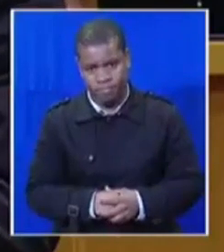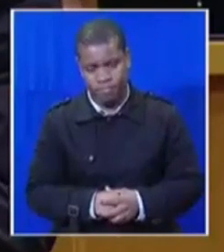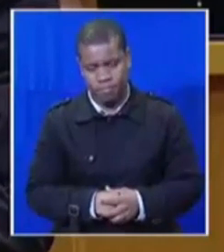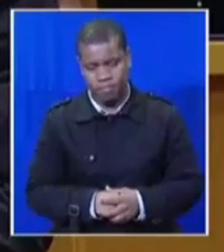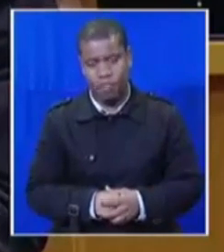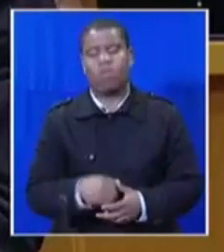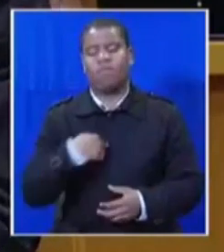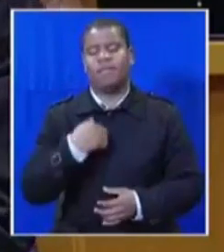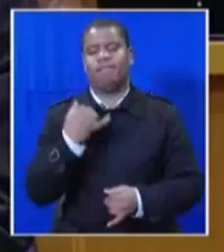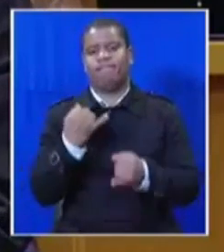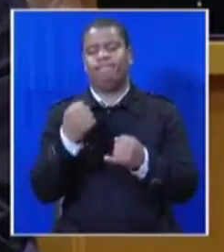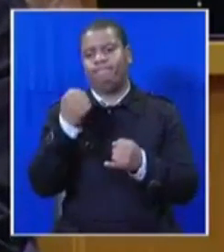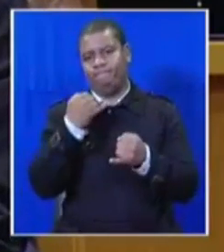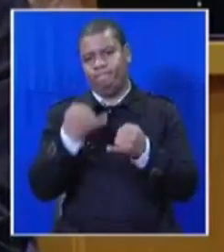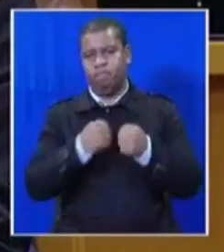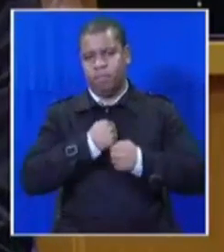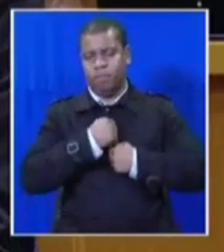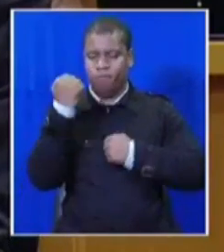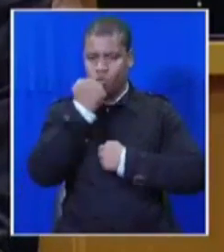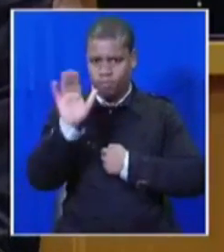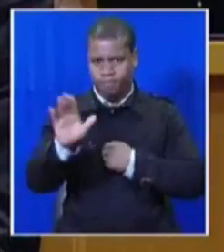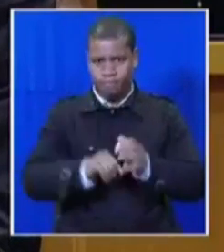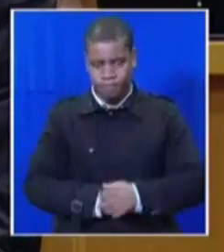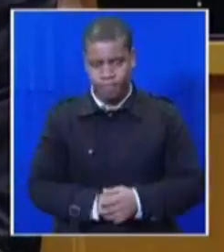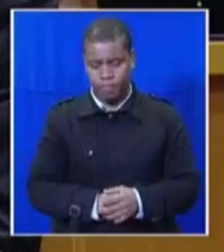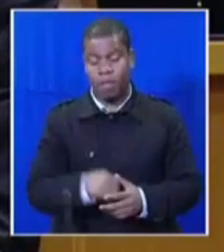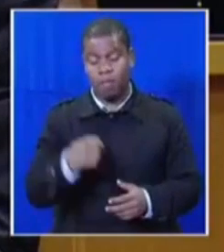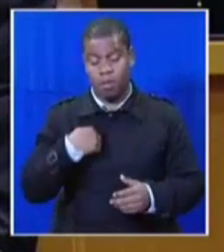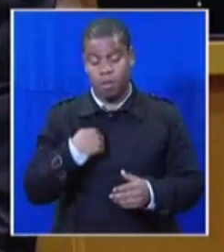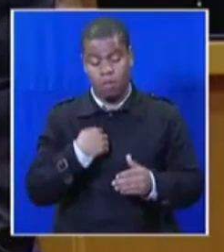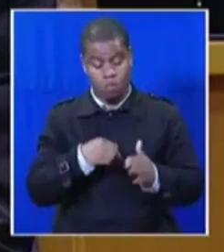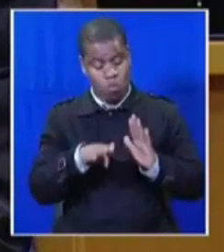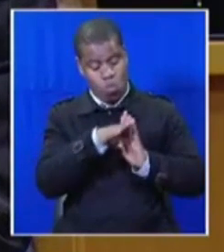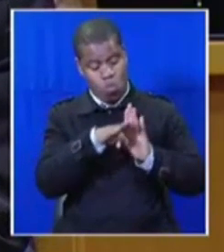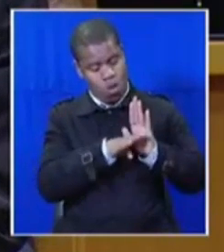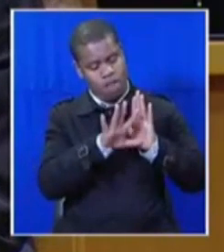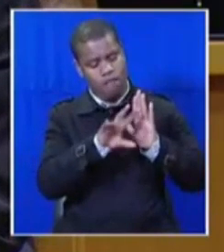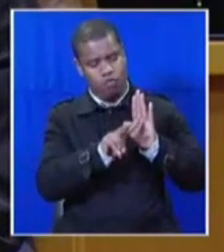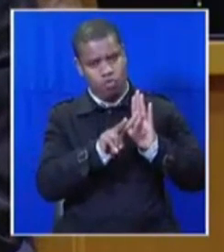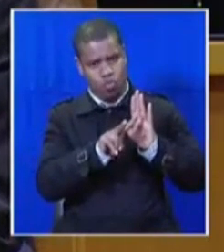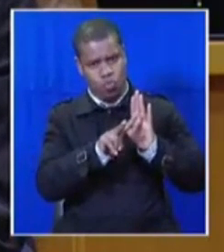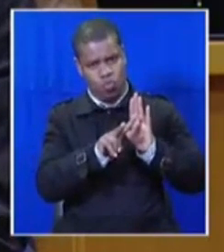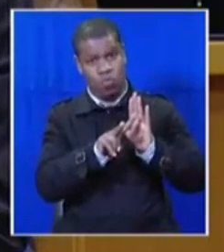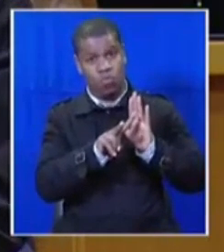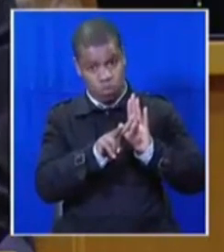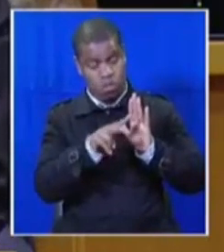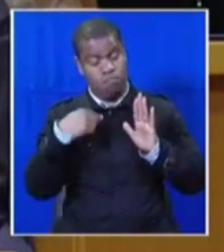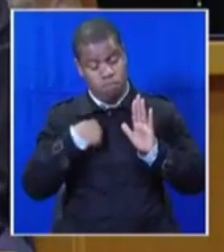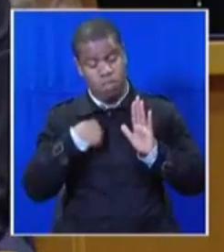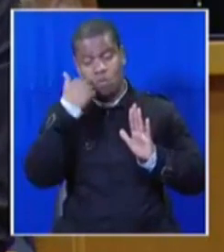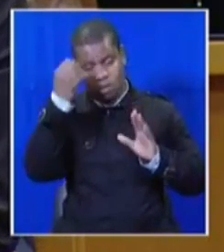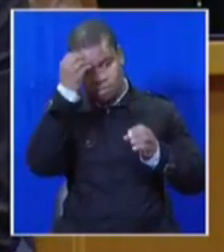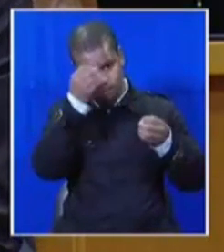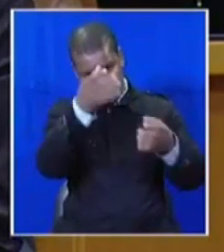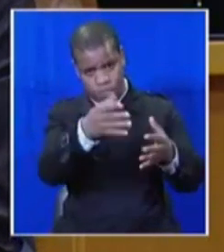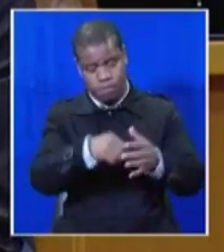My apologies. Thank you. House Chair, I'd like to address you in terms of Rule 52, if I may. 52 years. 52. I believe